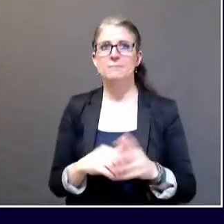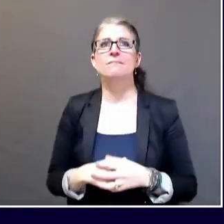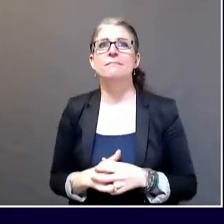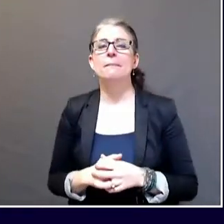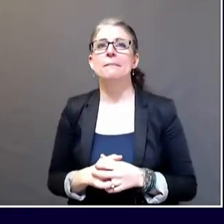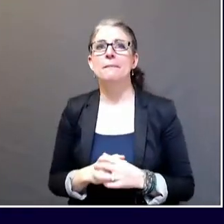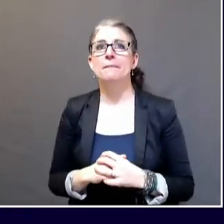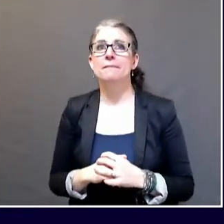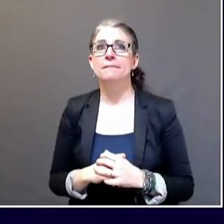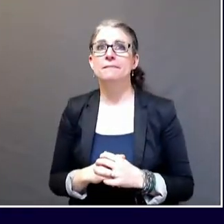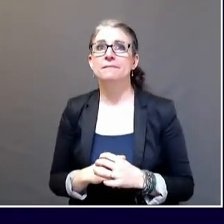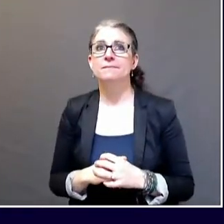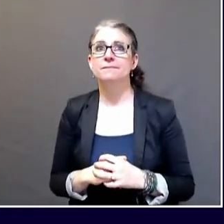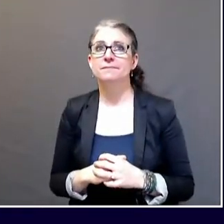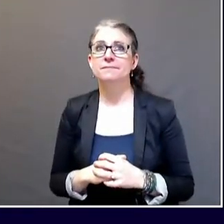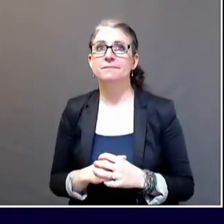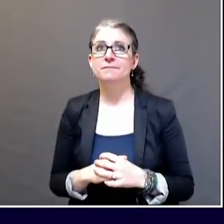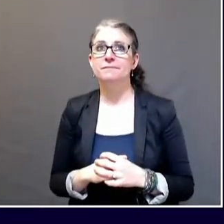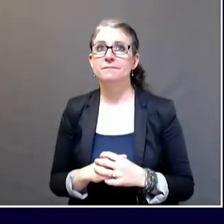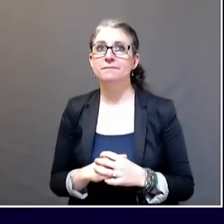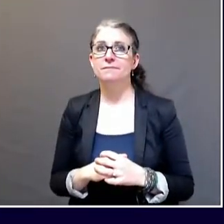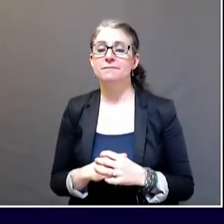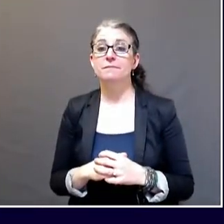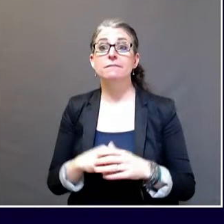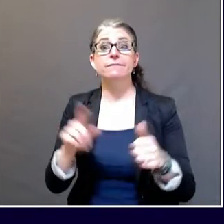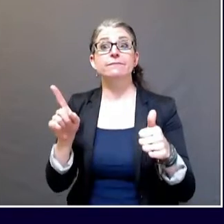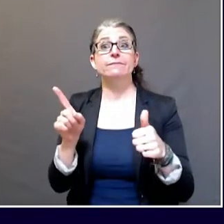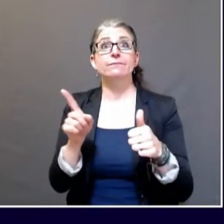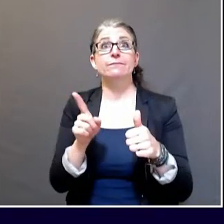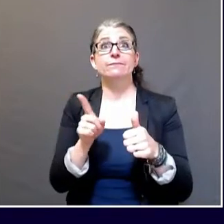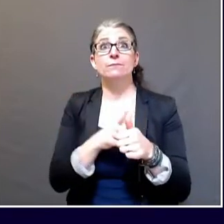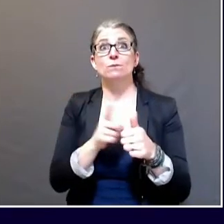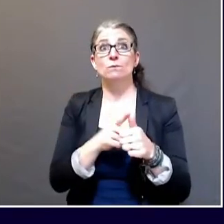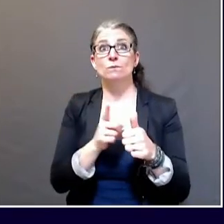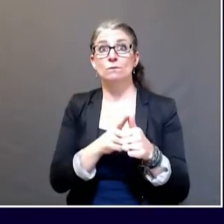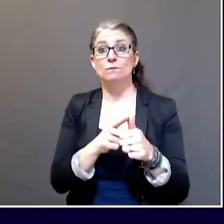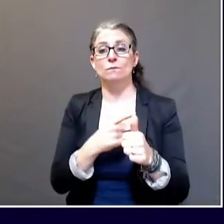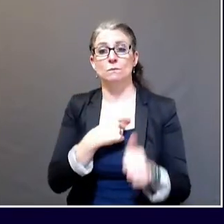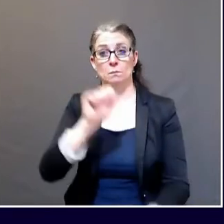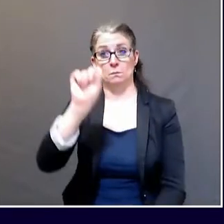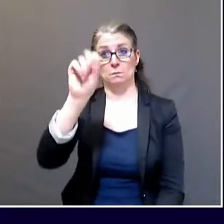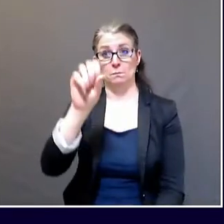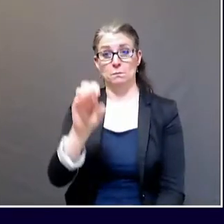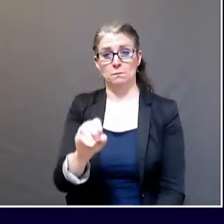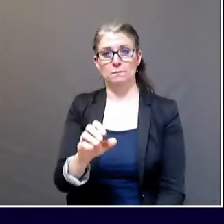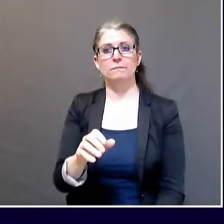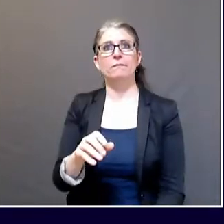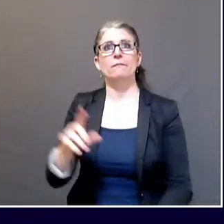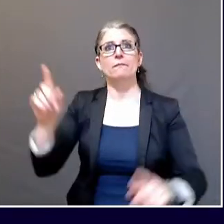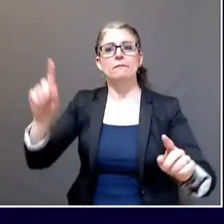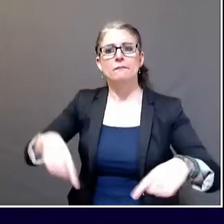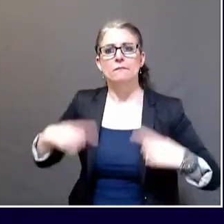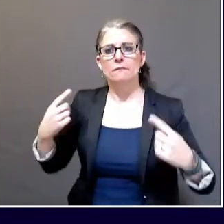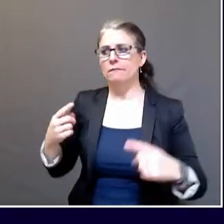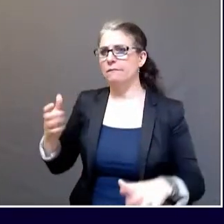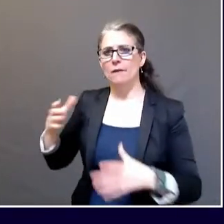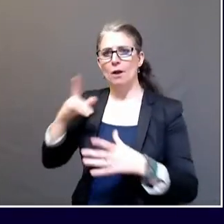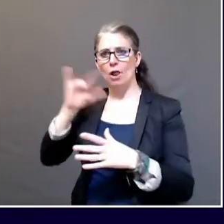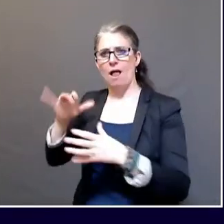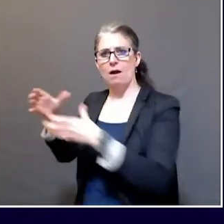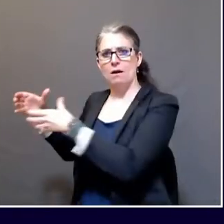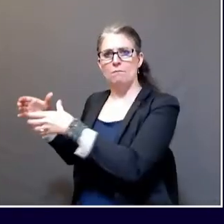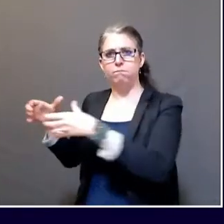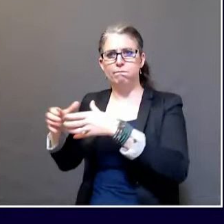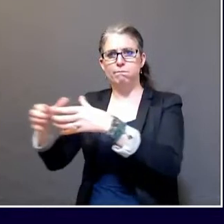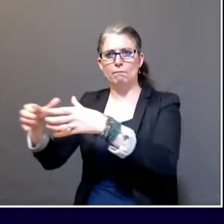vaccine gets into the state and the process by which that supply is monitored at every step of the way. Vaccine comes